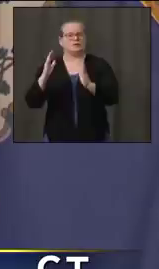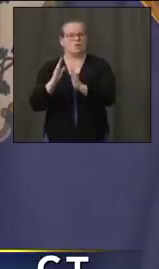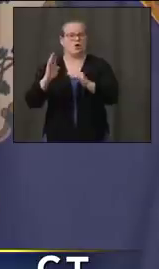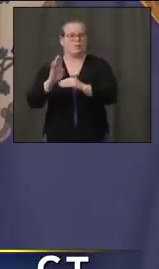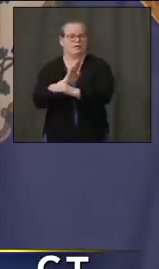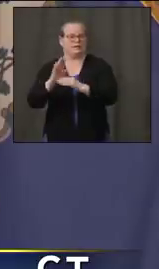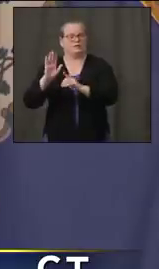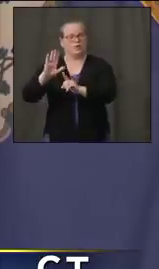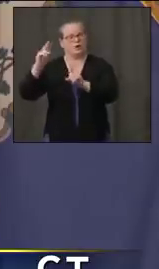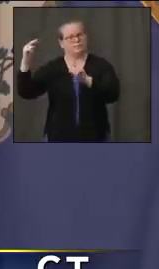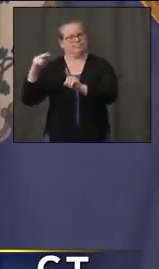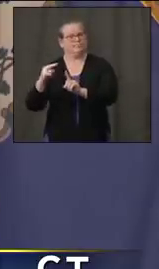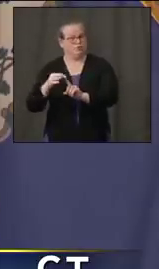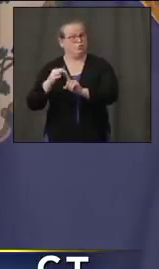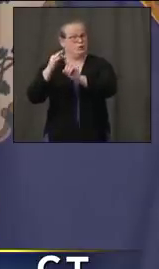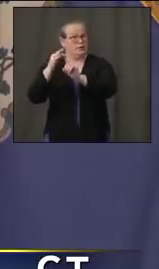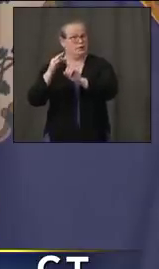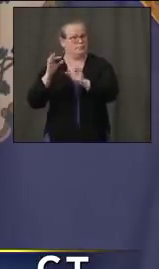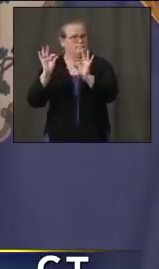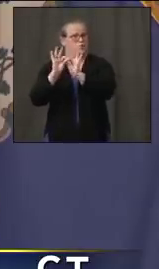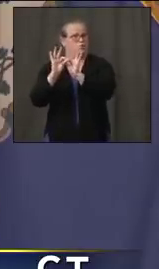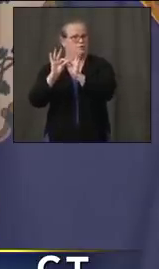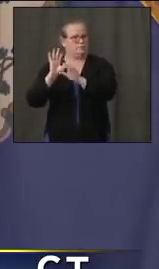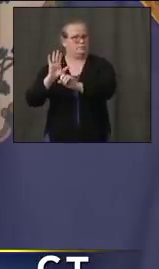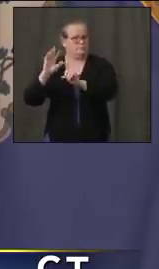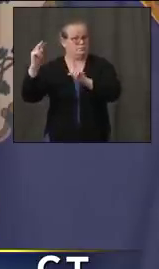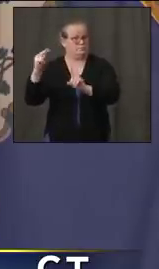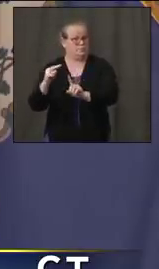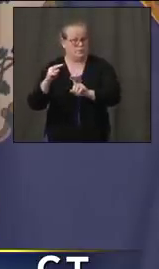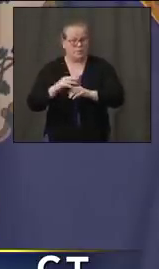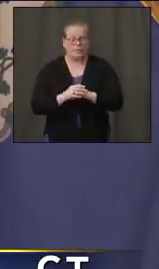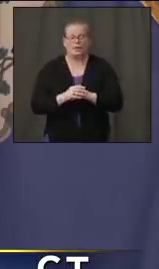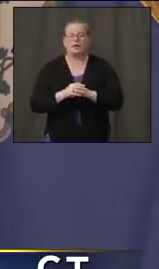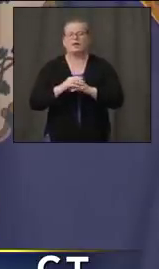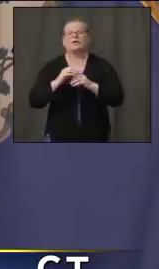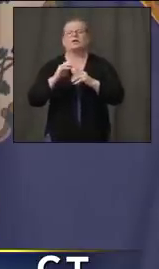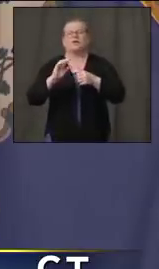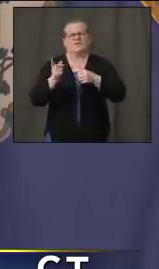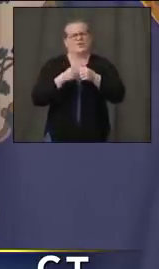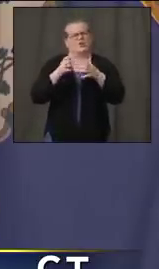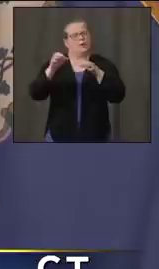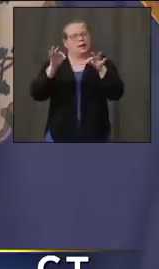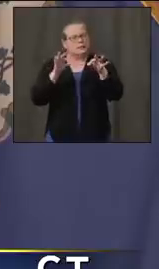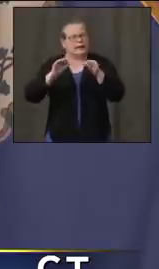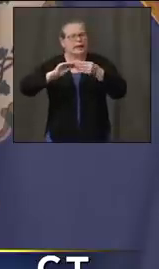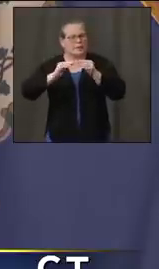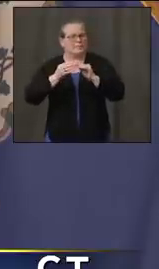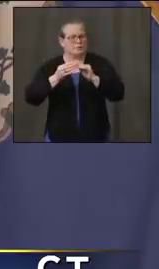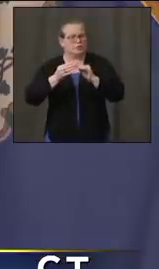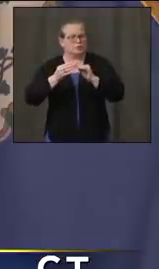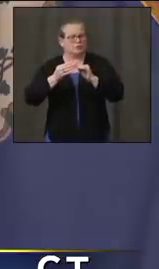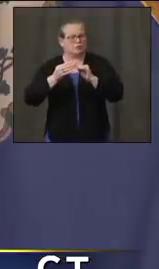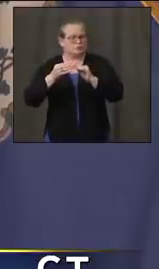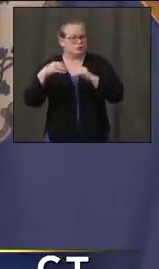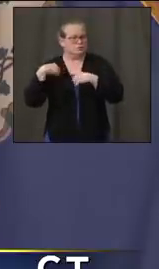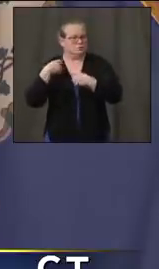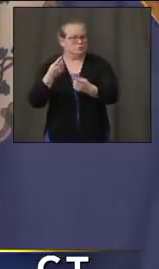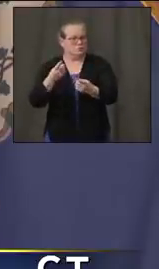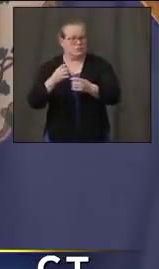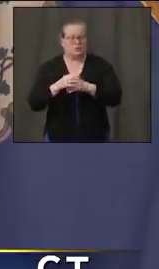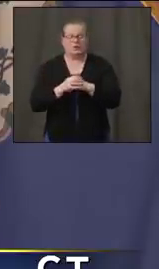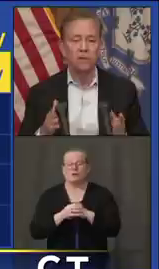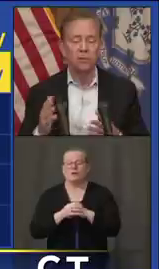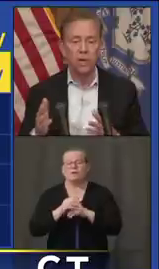perspective there. First, if I could, let me just quickly go over the metrics we've got here. I think you see, compared